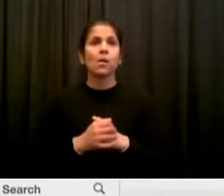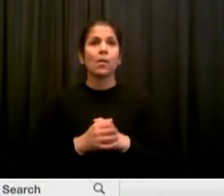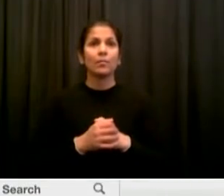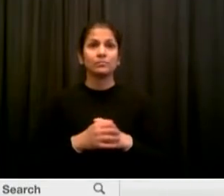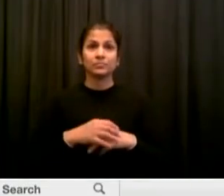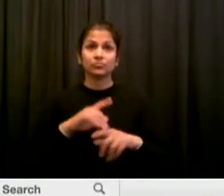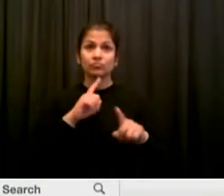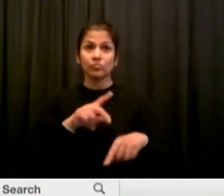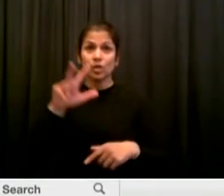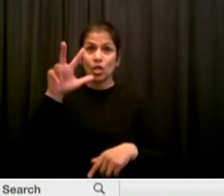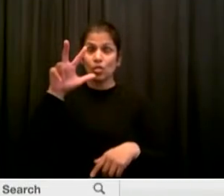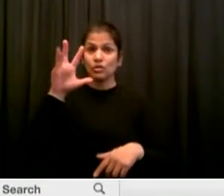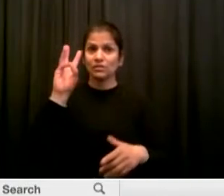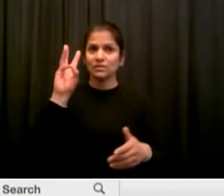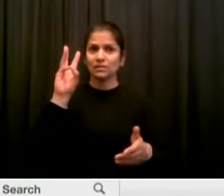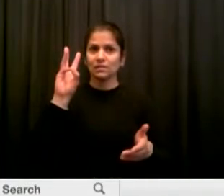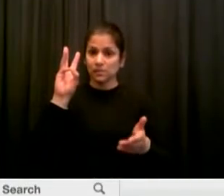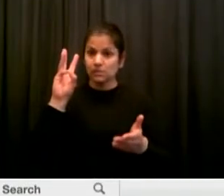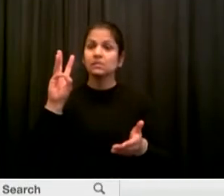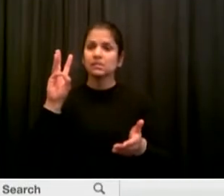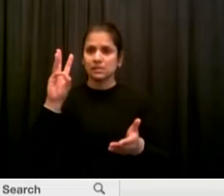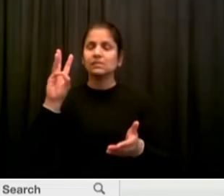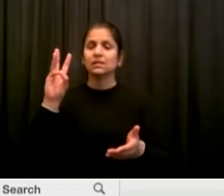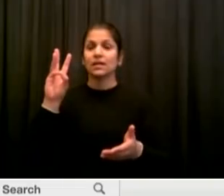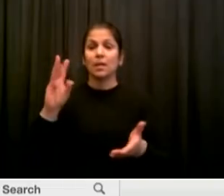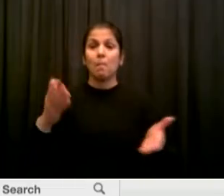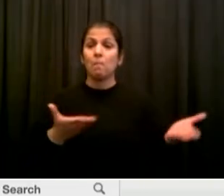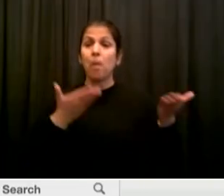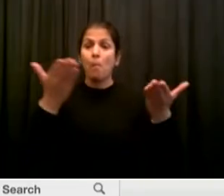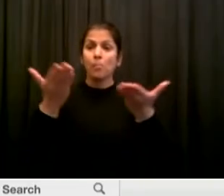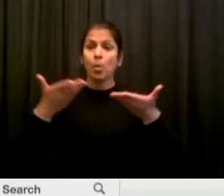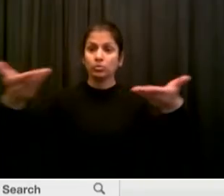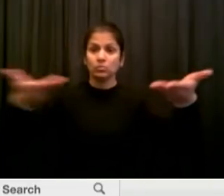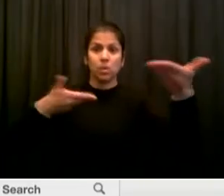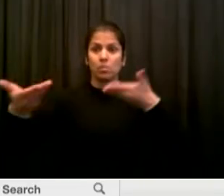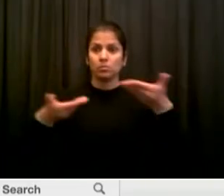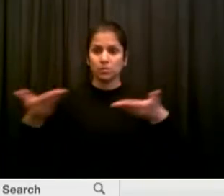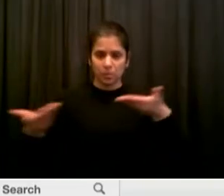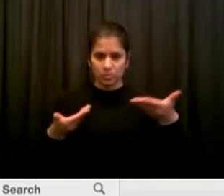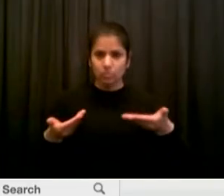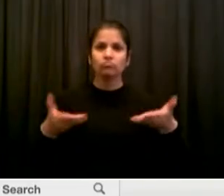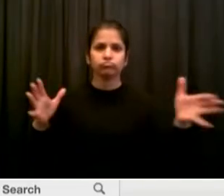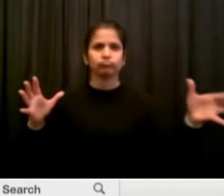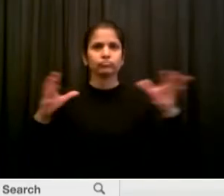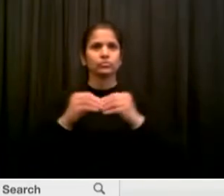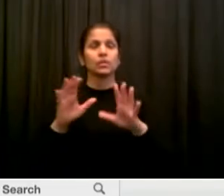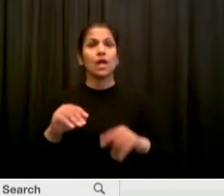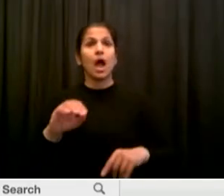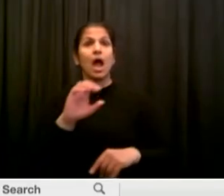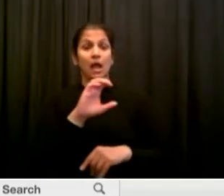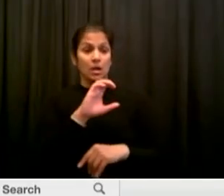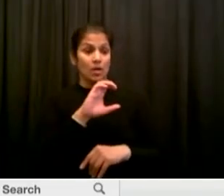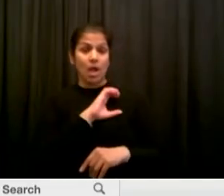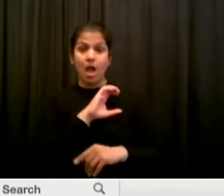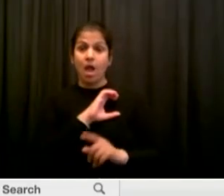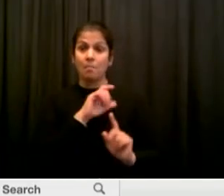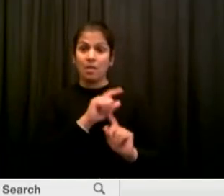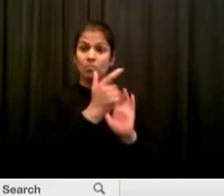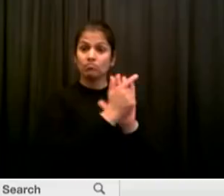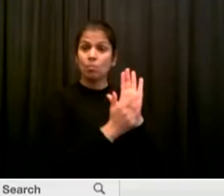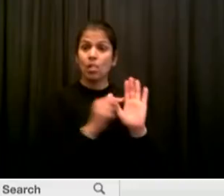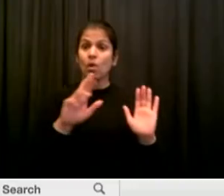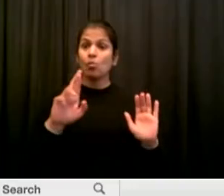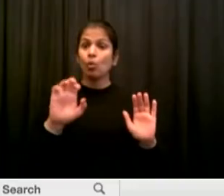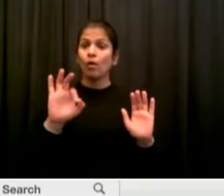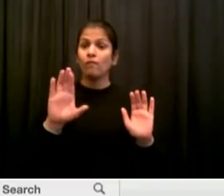Part two, released today, has 28 more important proposals for making the NYPD more effective, more responsive,